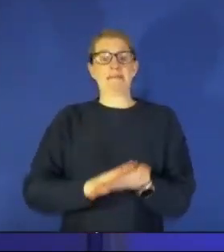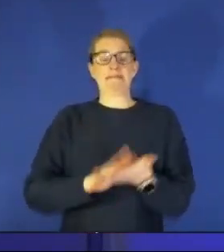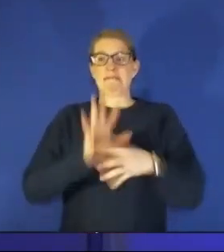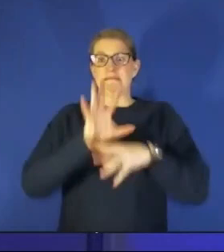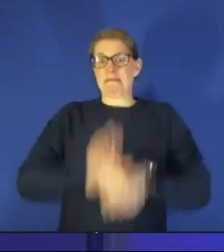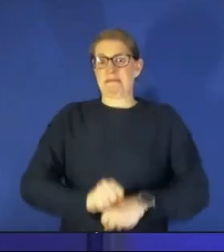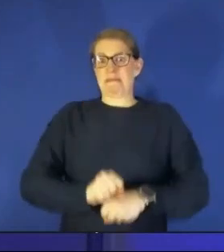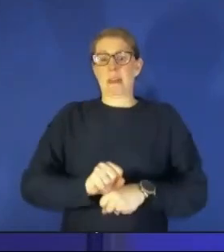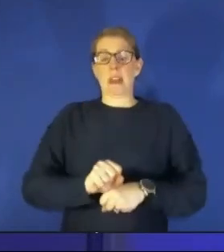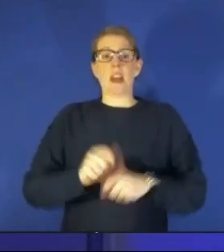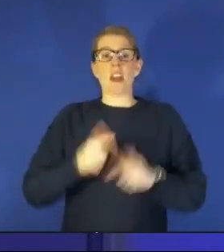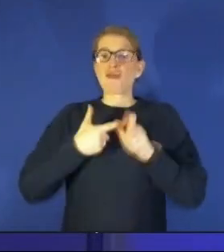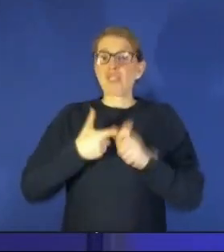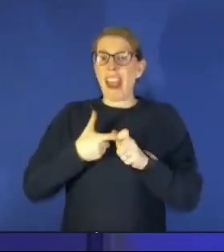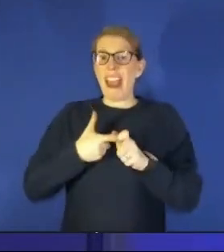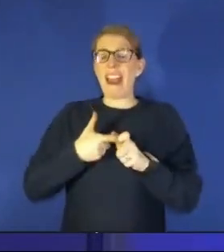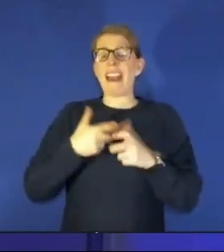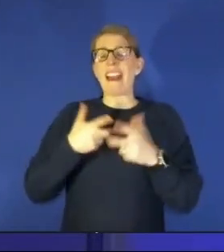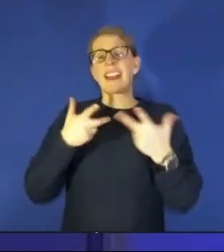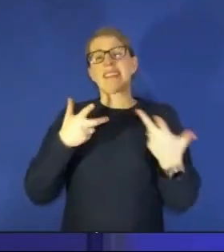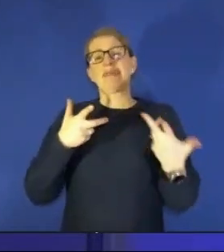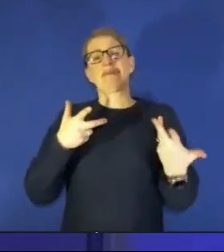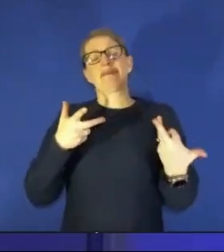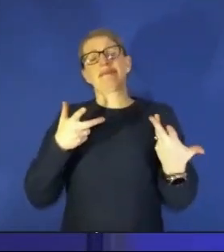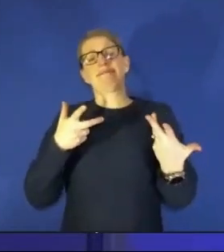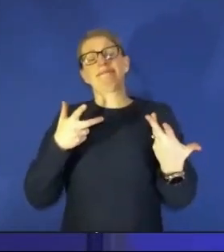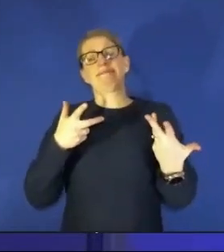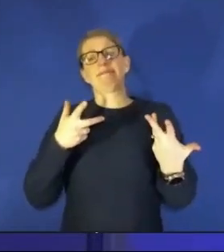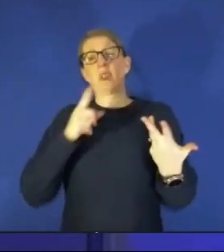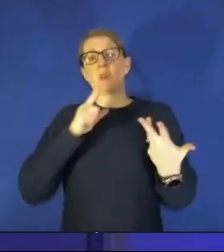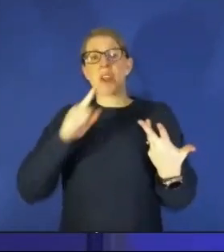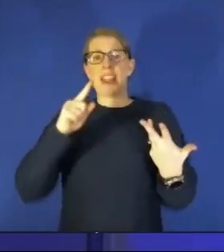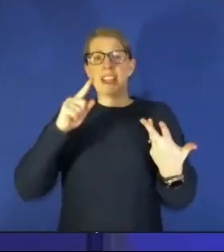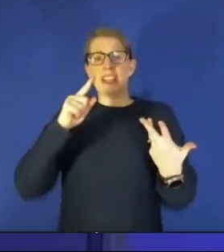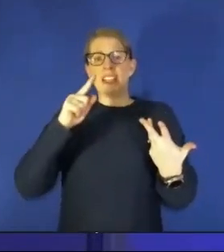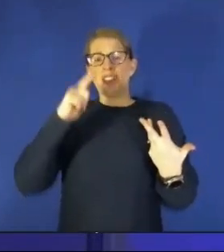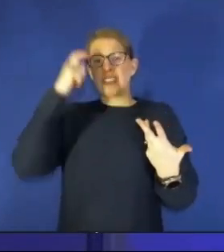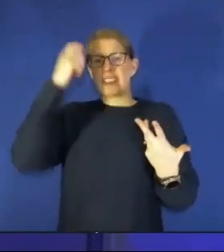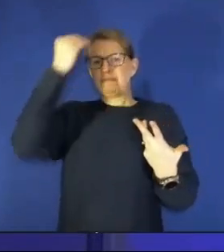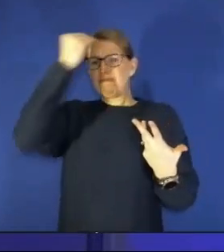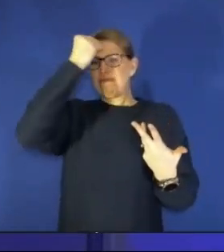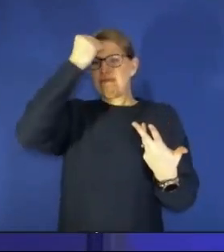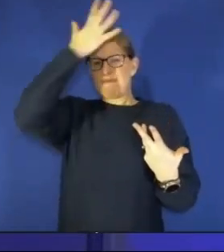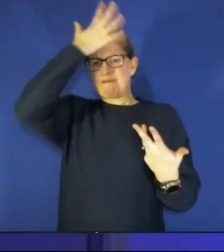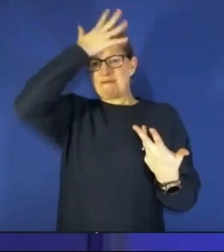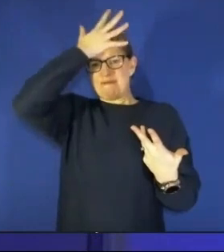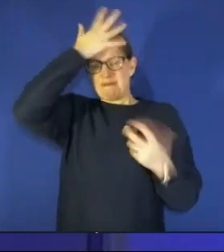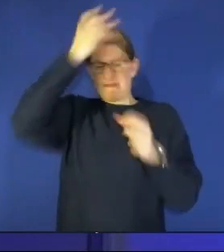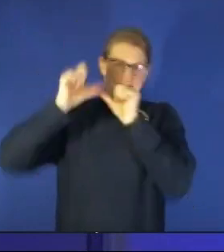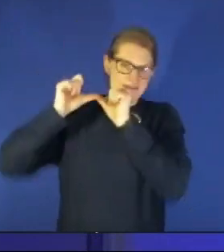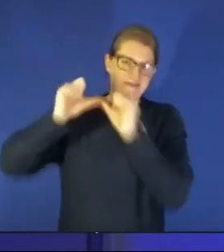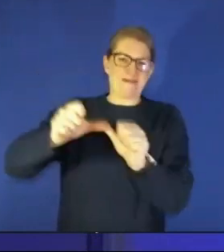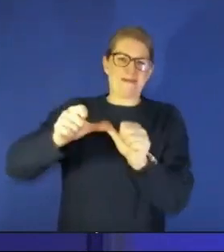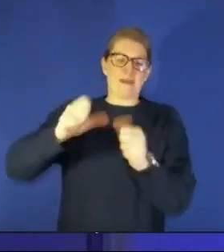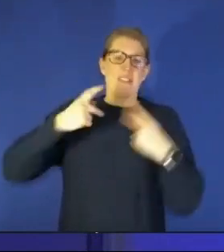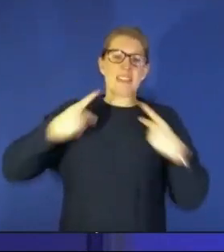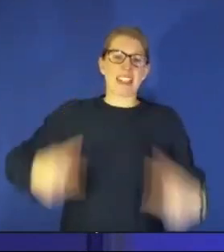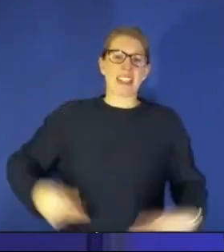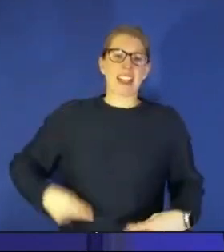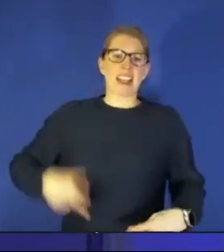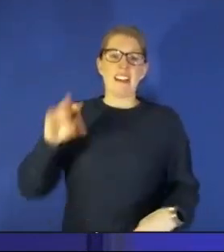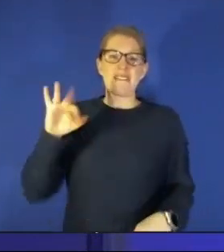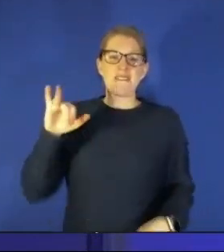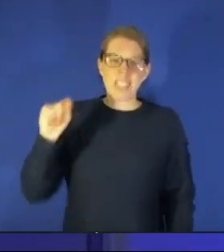sorts of things. So it was always sort of ingrained in my system a little bit to try to stay physically fit. And it has always